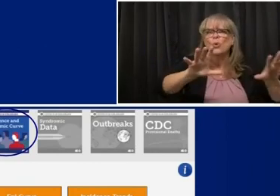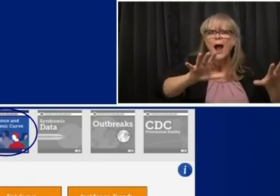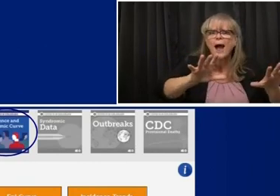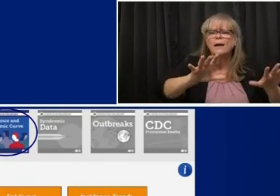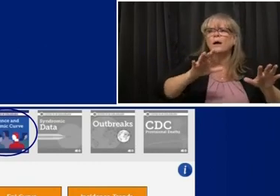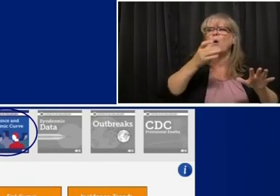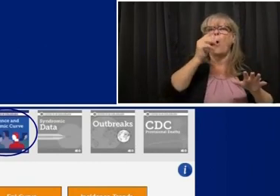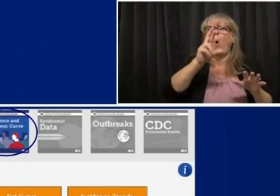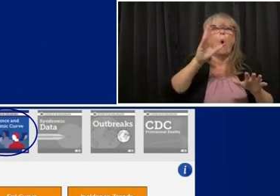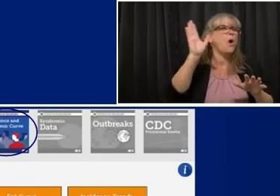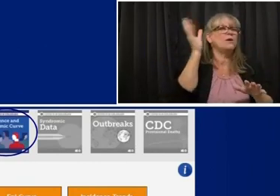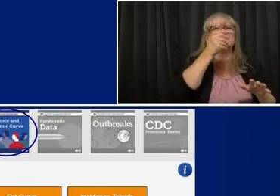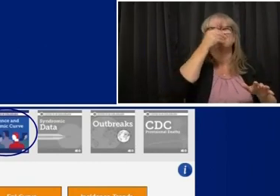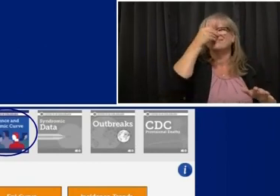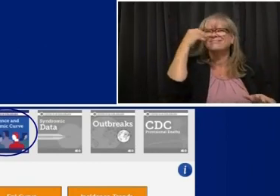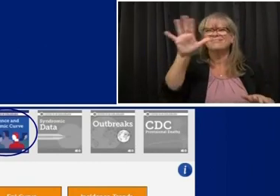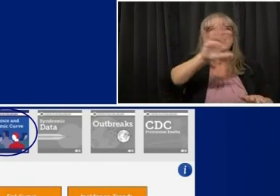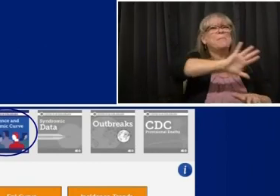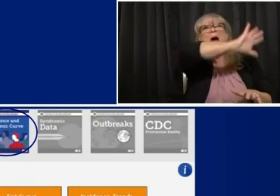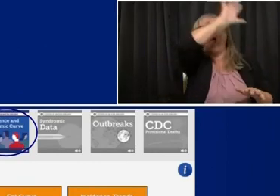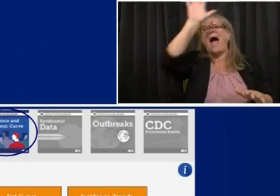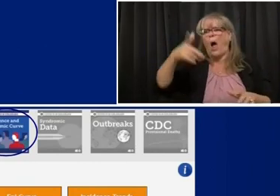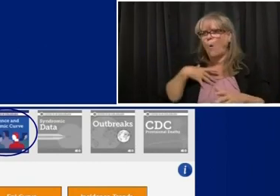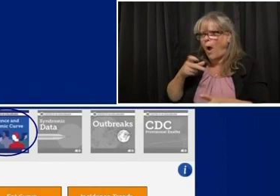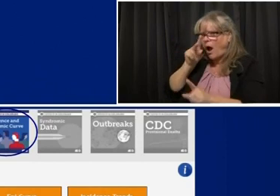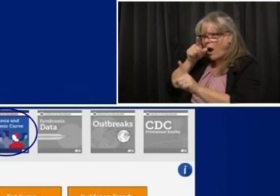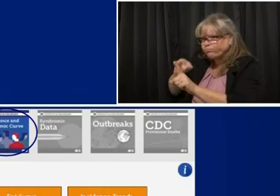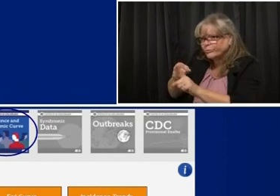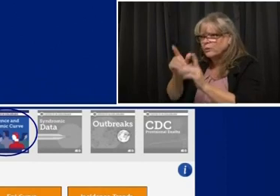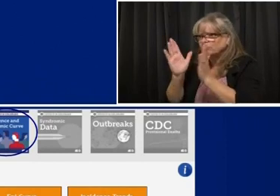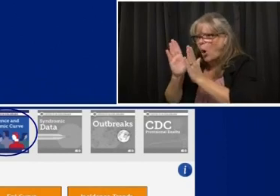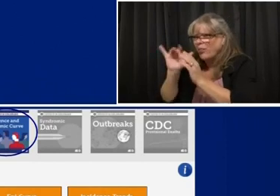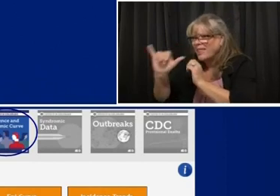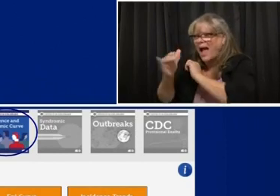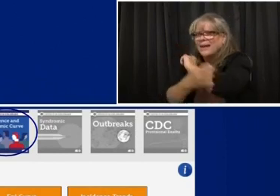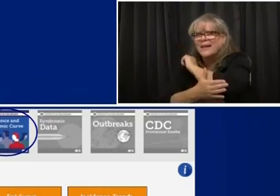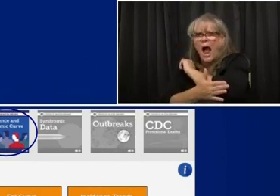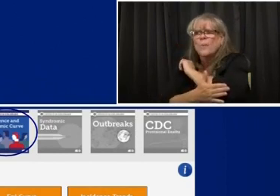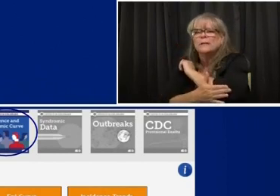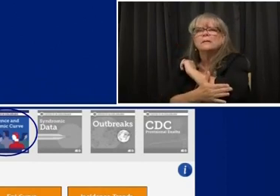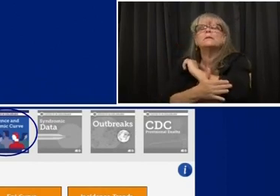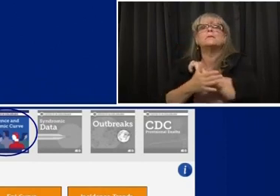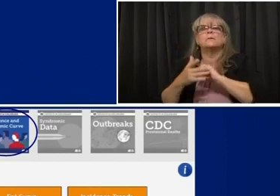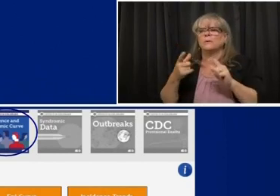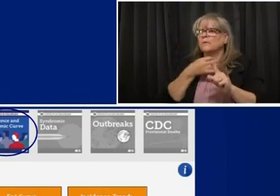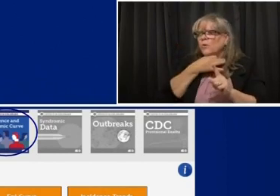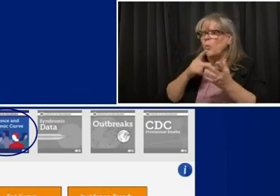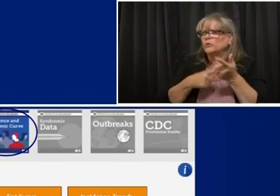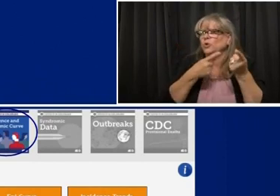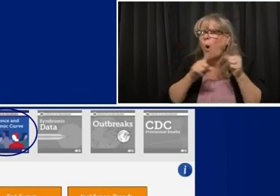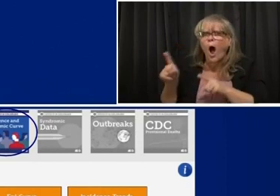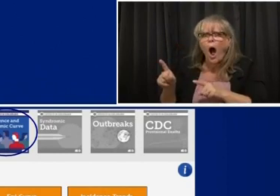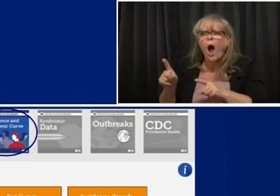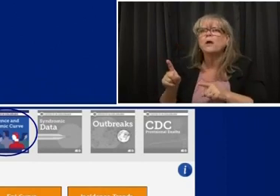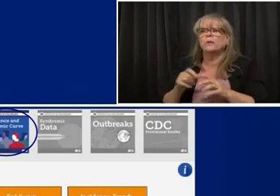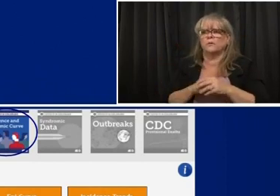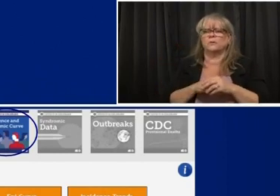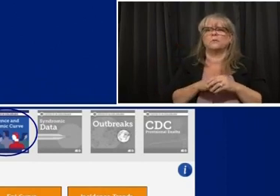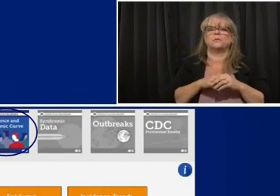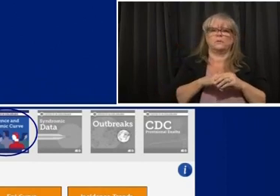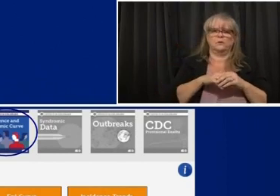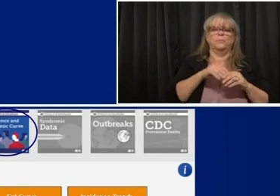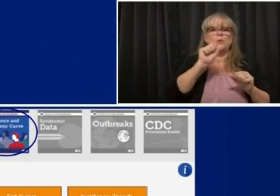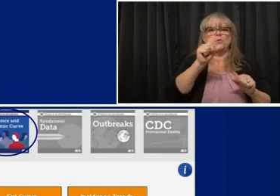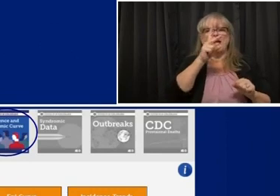are substantially impacted by an outbreak that might be occurring that's really not within their community. So an example would